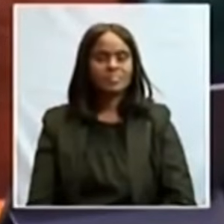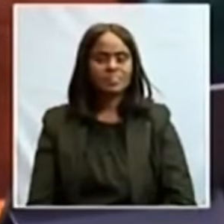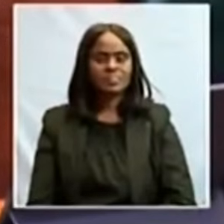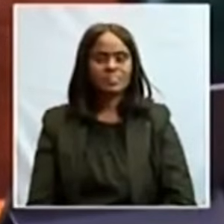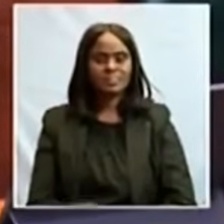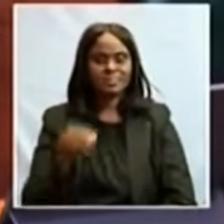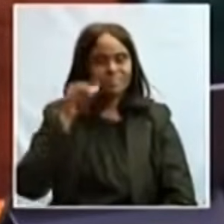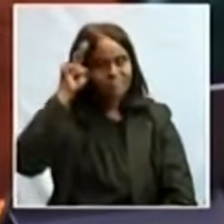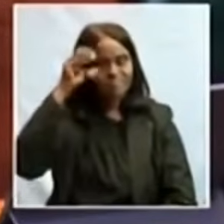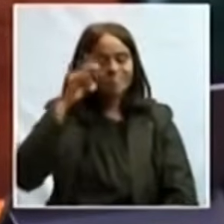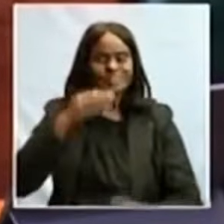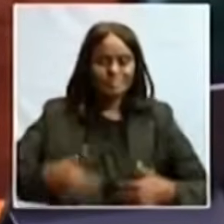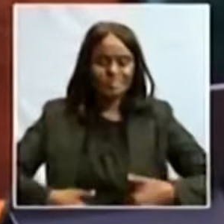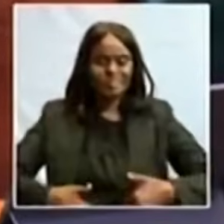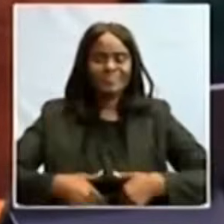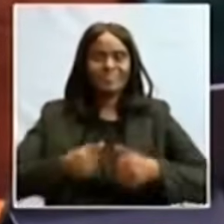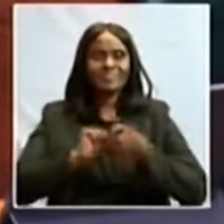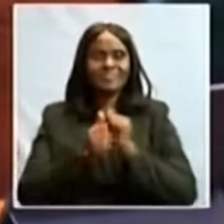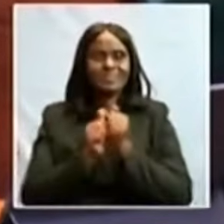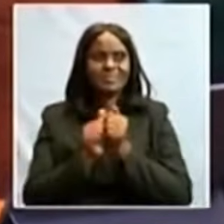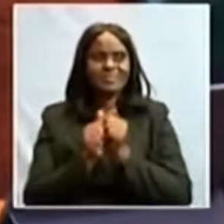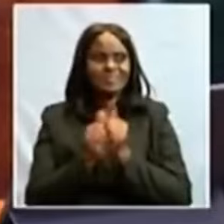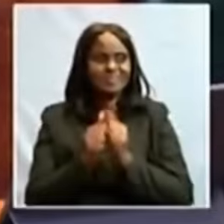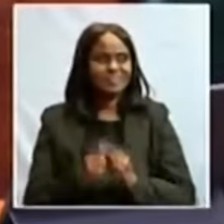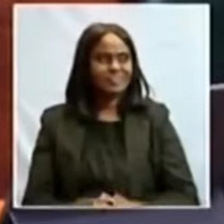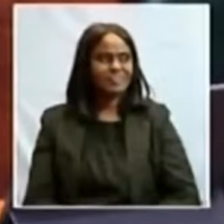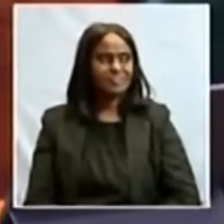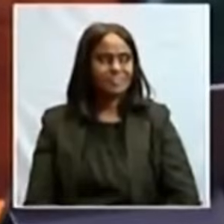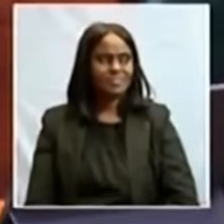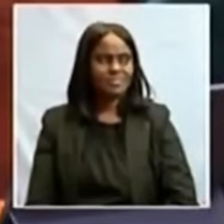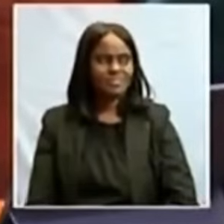Honorable Minister of Youth and Sports.